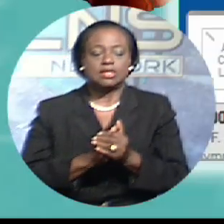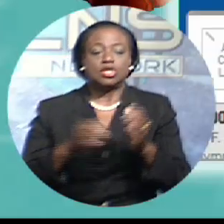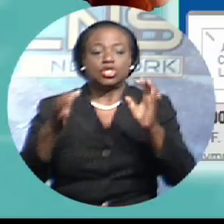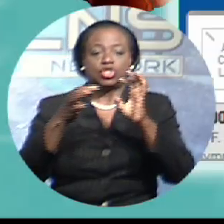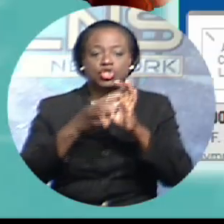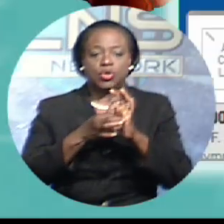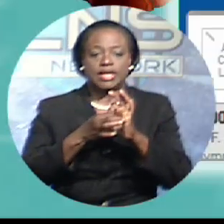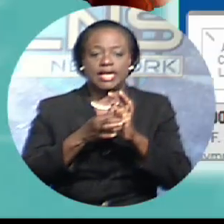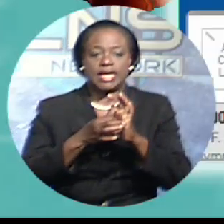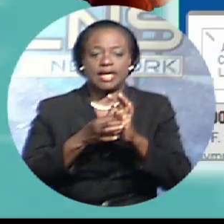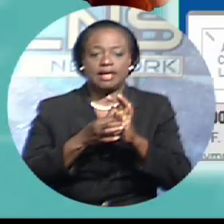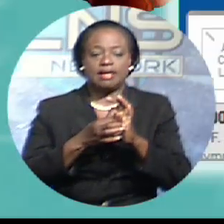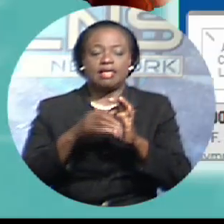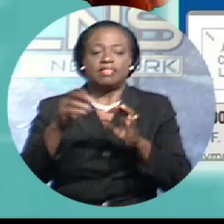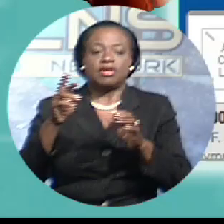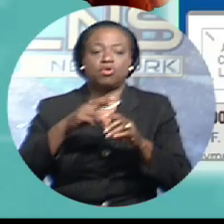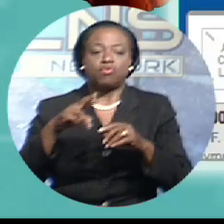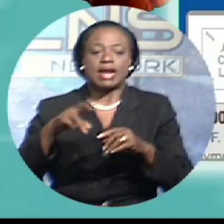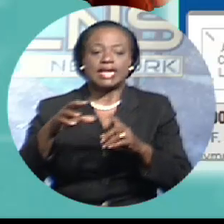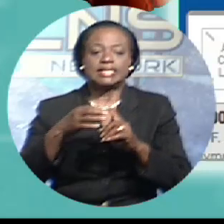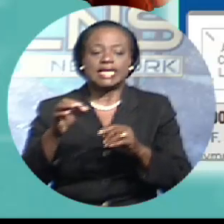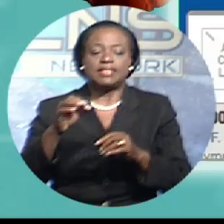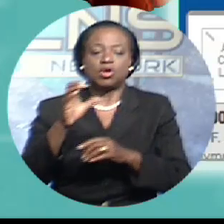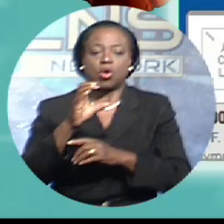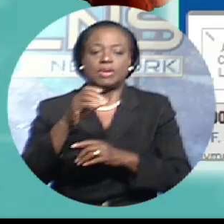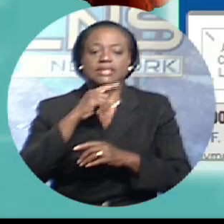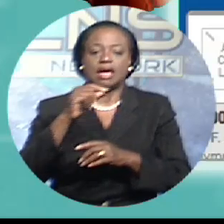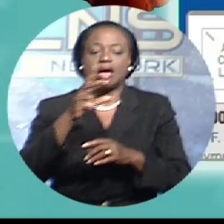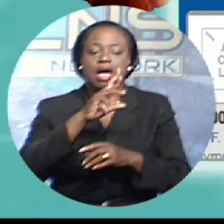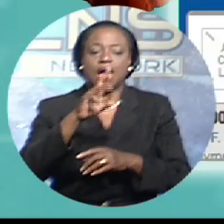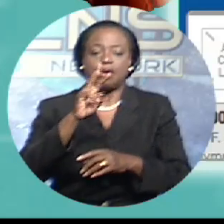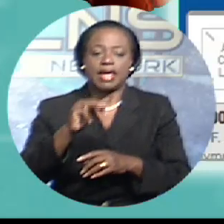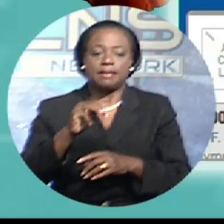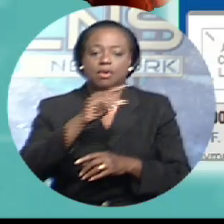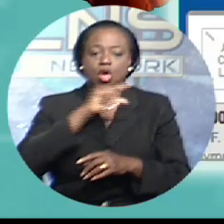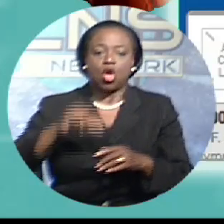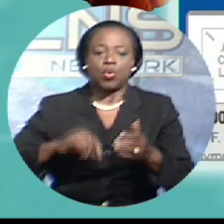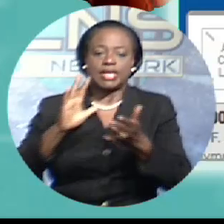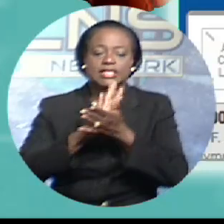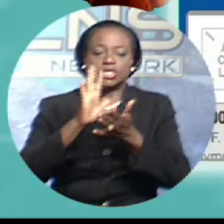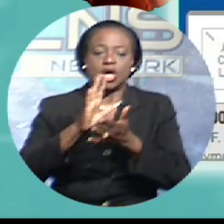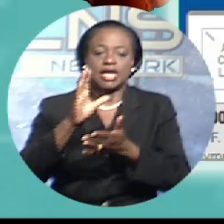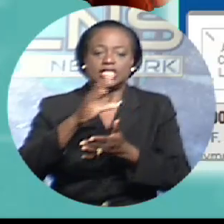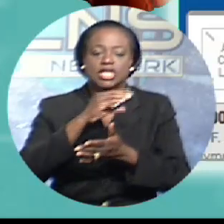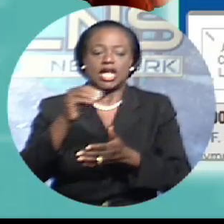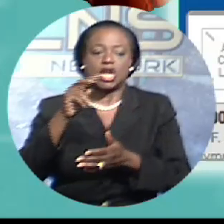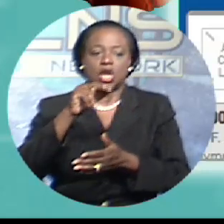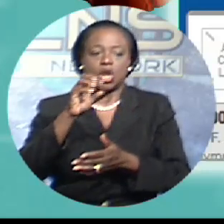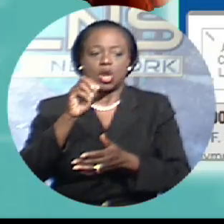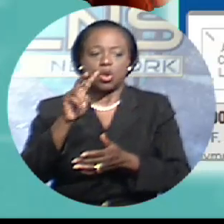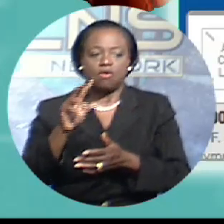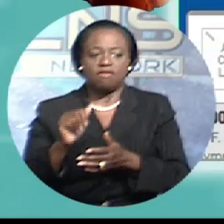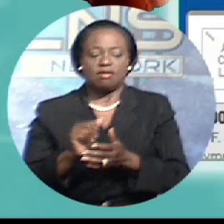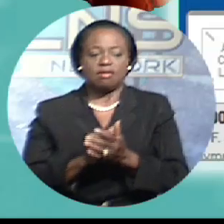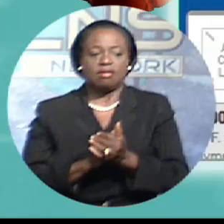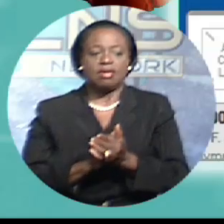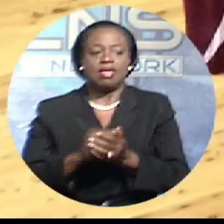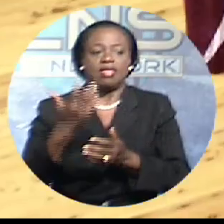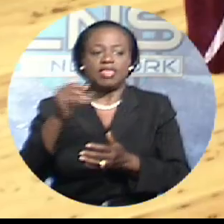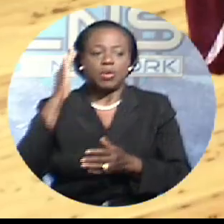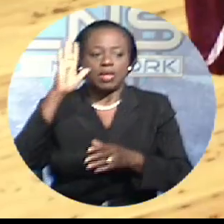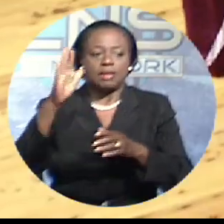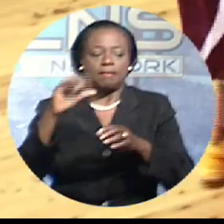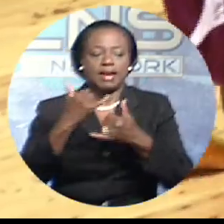Rattlers and the Cobras in the winner's circle were R.M. Bailey, Queens College, and Noble Preparatory. These schools will hit the hardwood again on